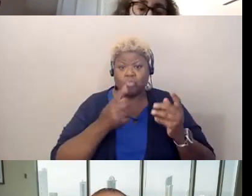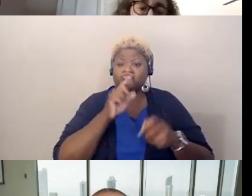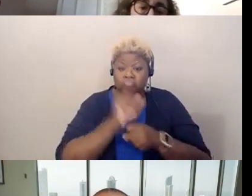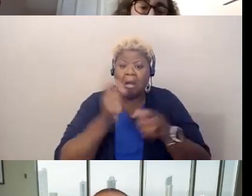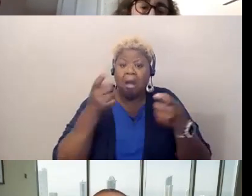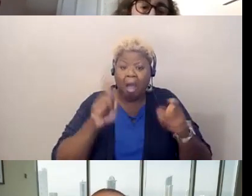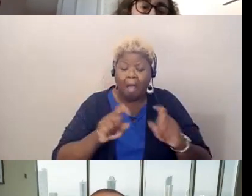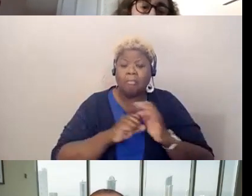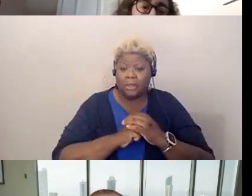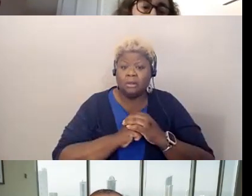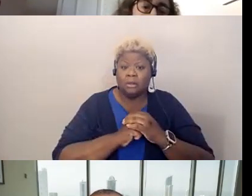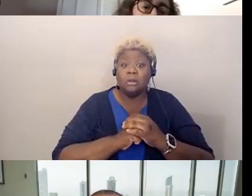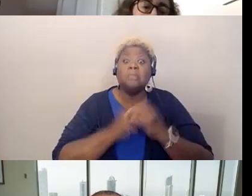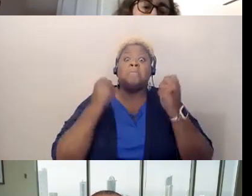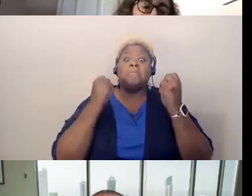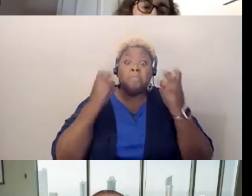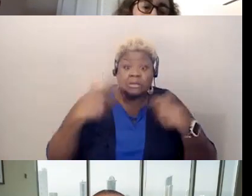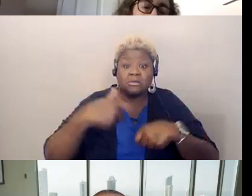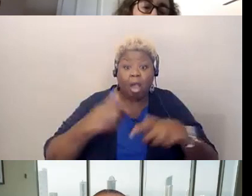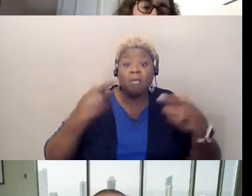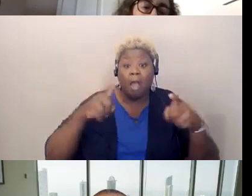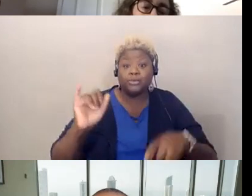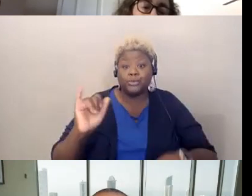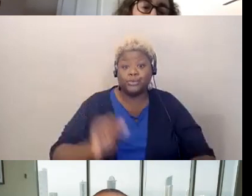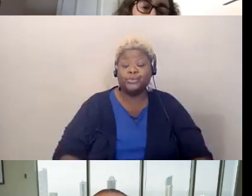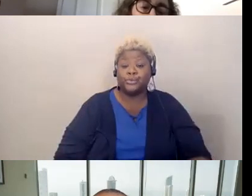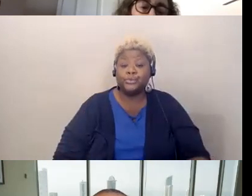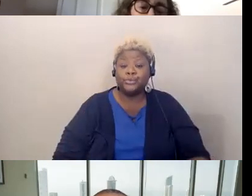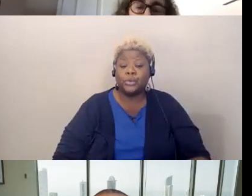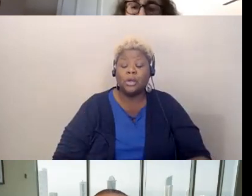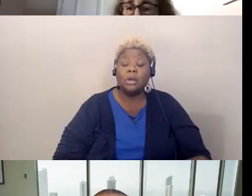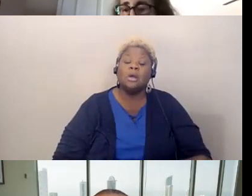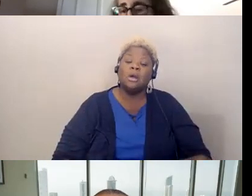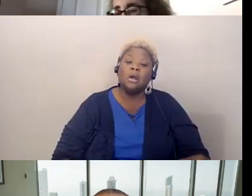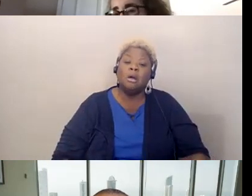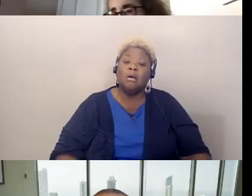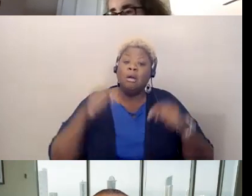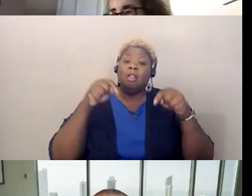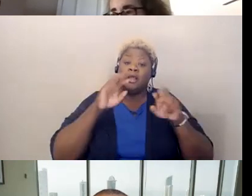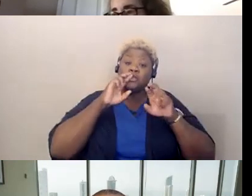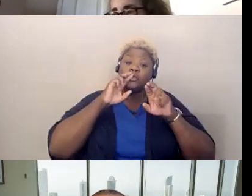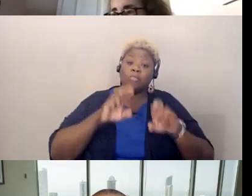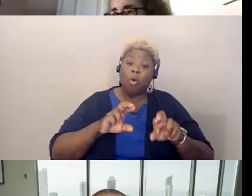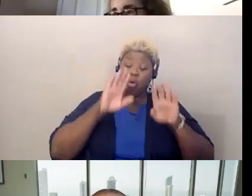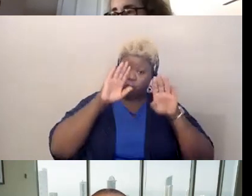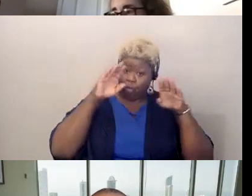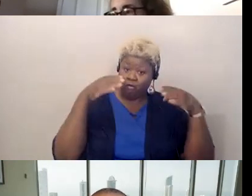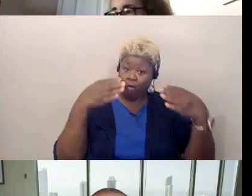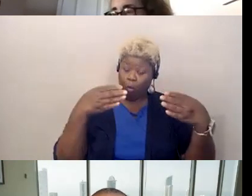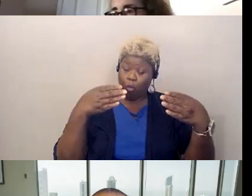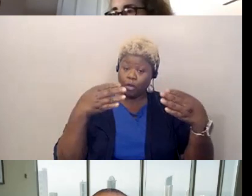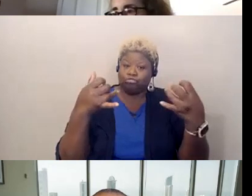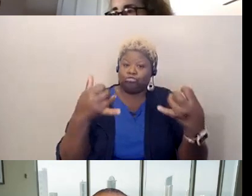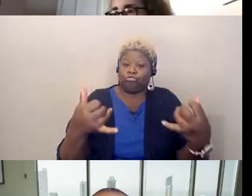they've experienced it multiple times. The focus of the report we're reviewing today is the current status of crisis services